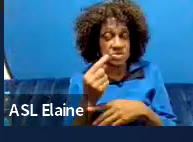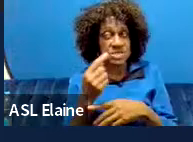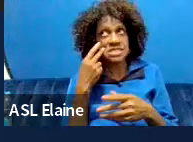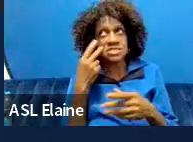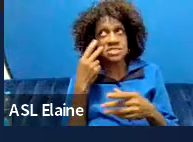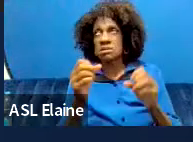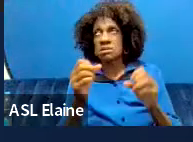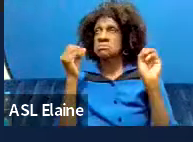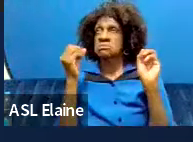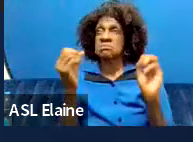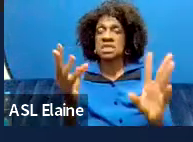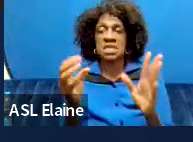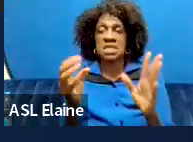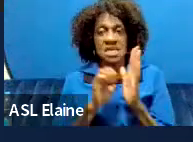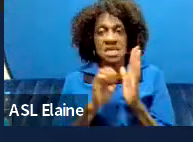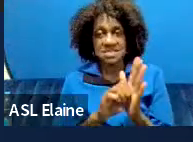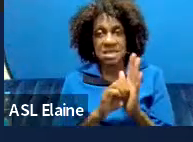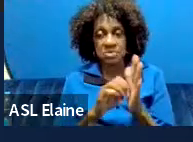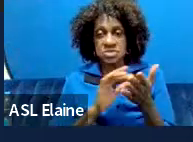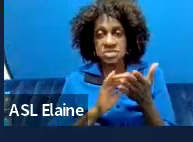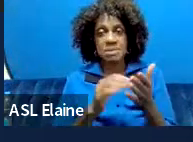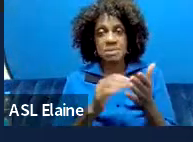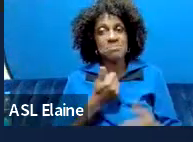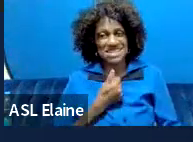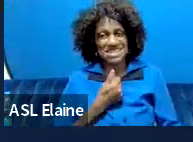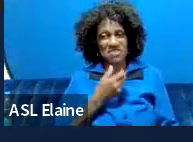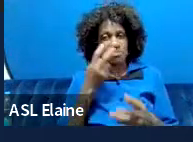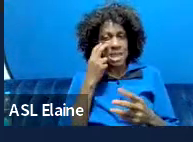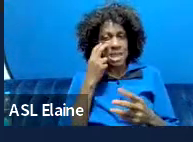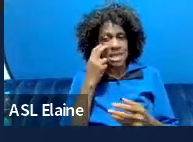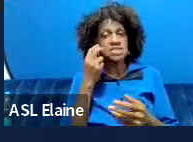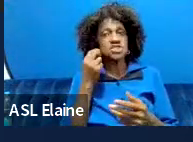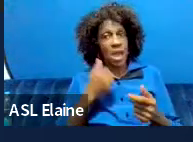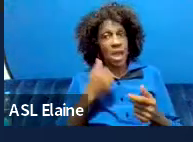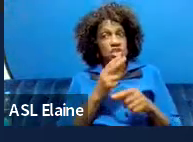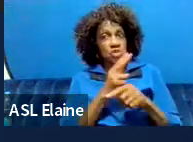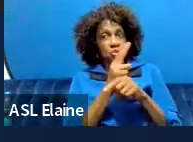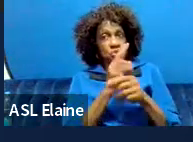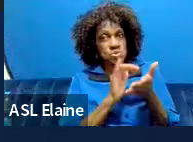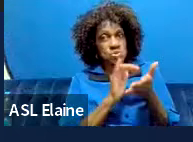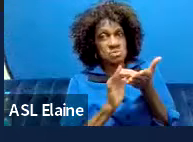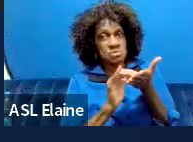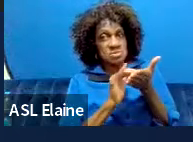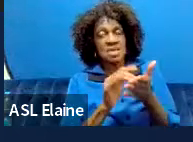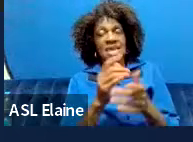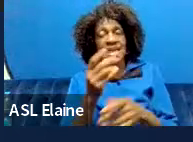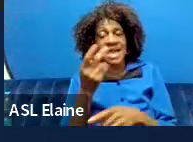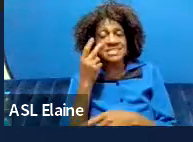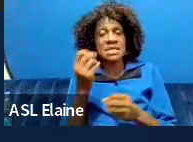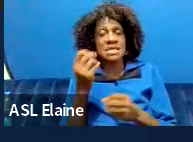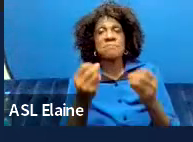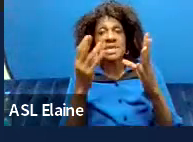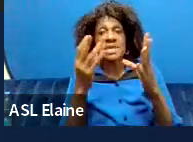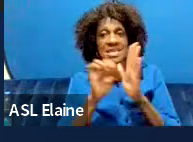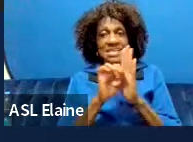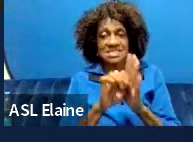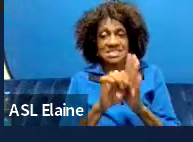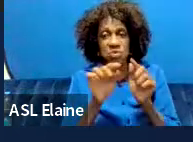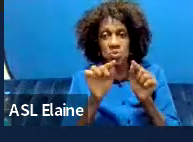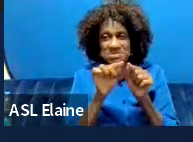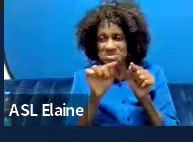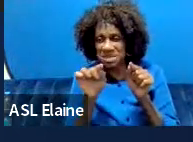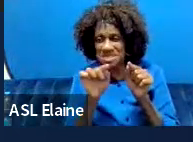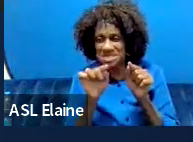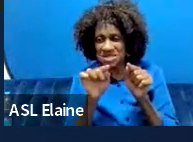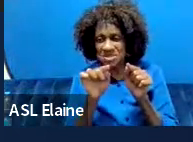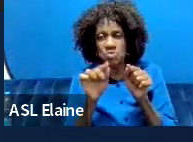signs where I'm blind, by the way, so I read these Braille signs, and I have found so many examples where the spacing is just